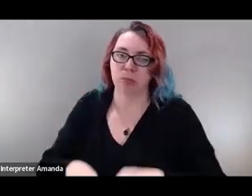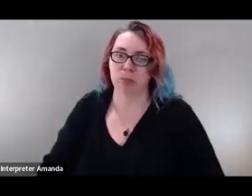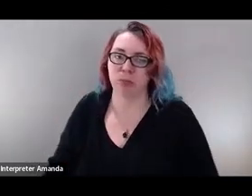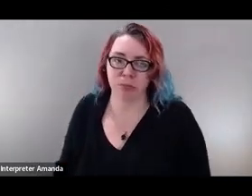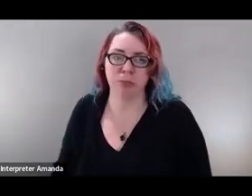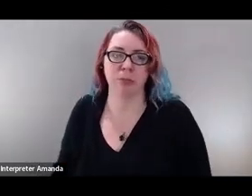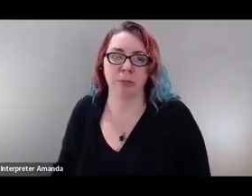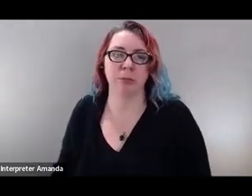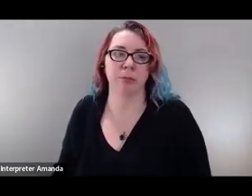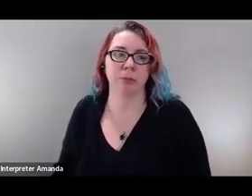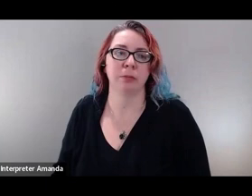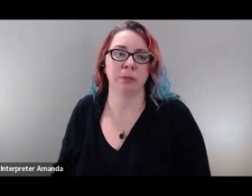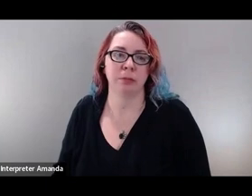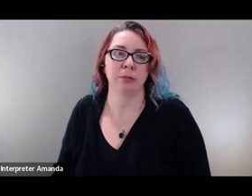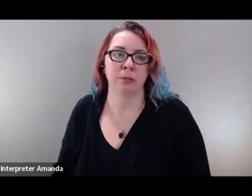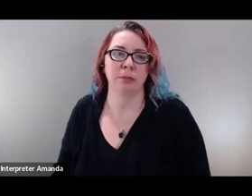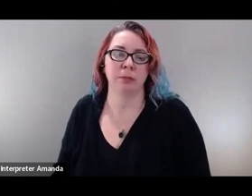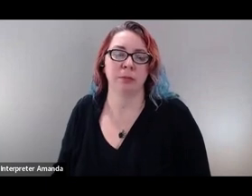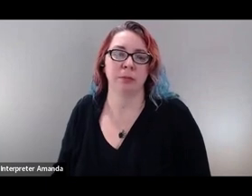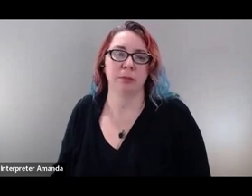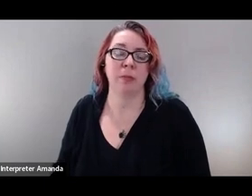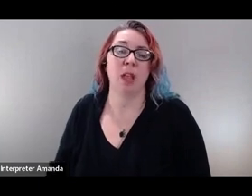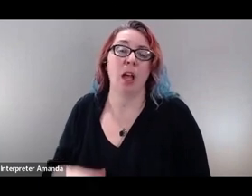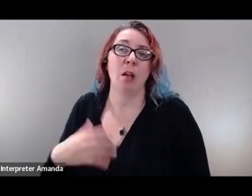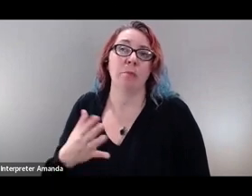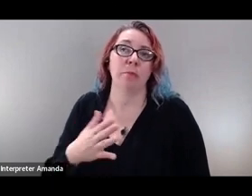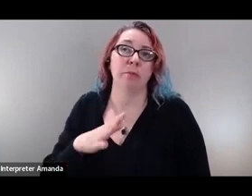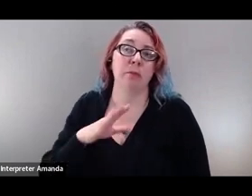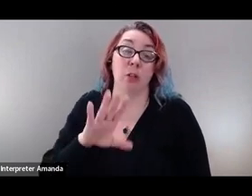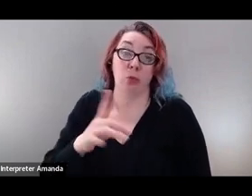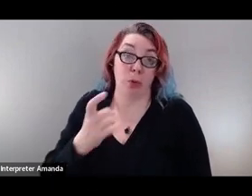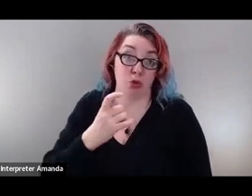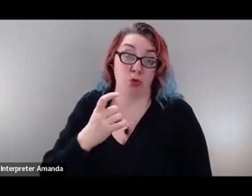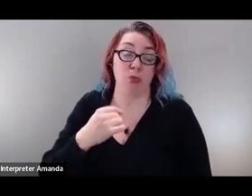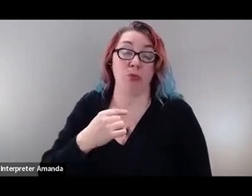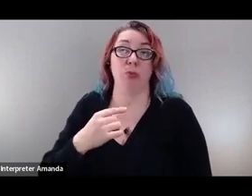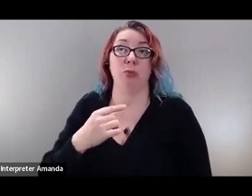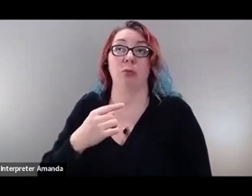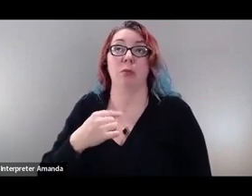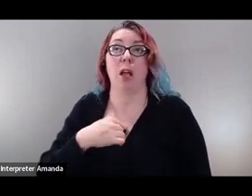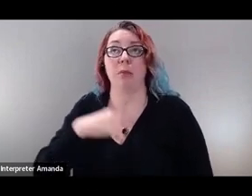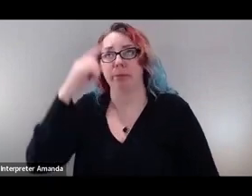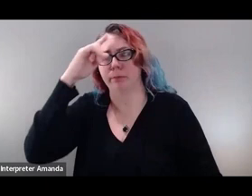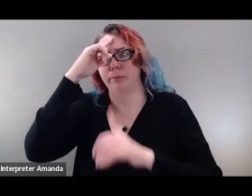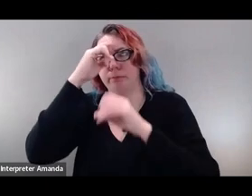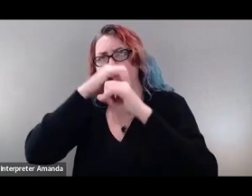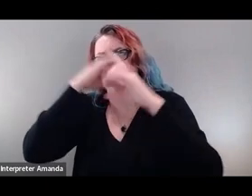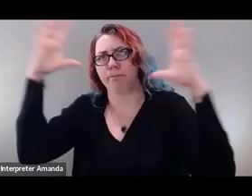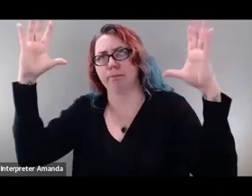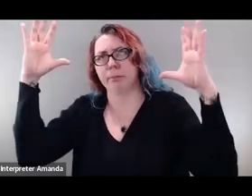So when I hear your question, I think of just bringing it back to how